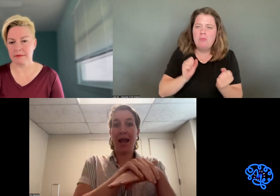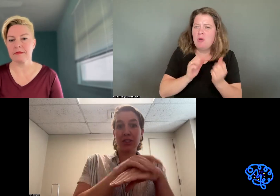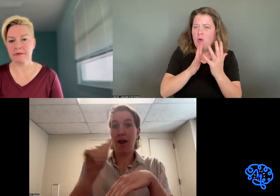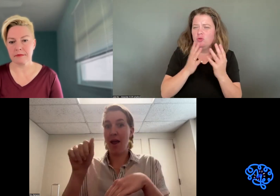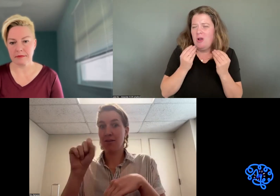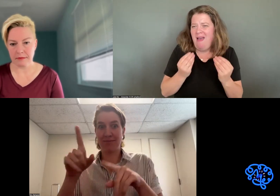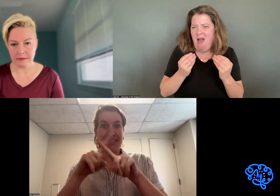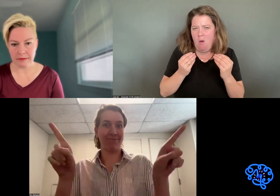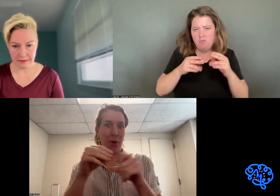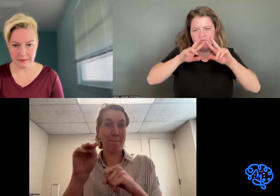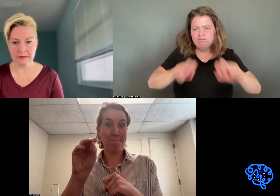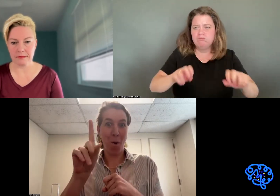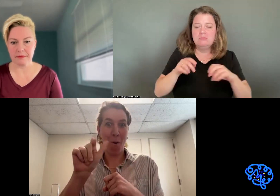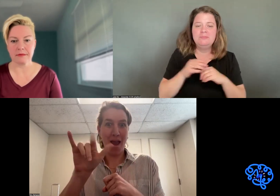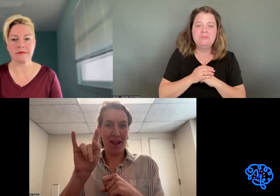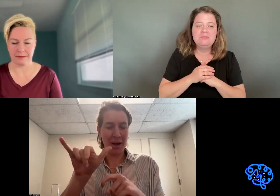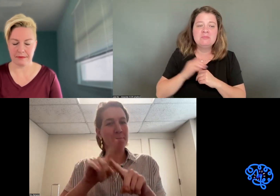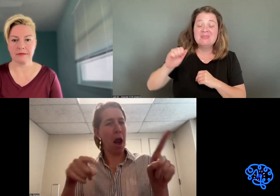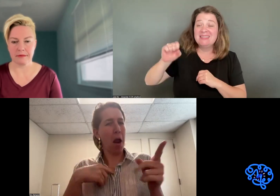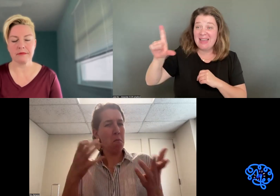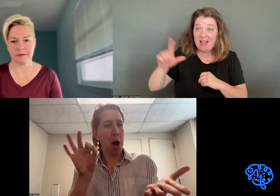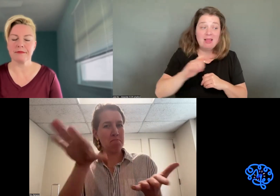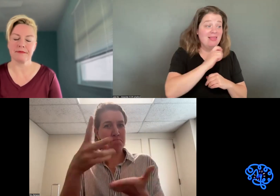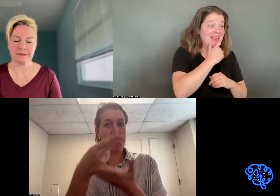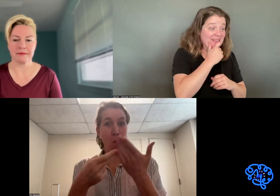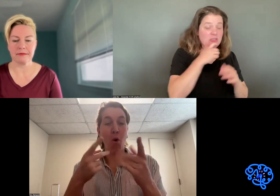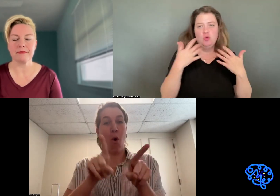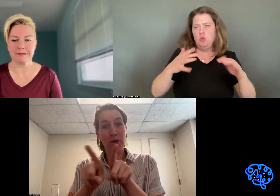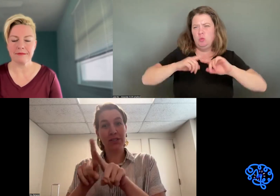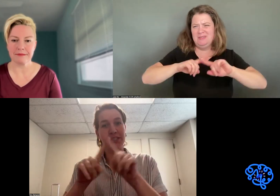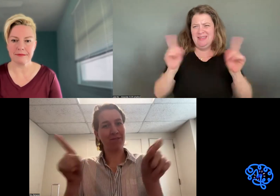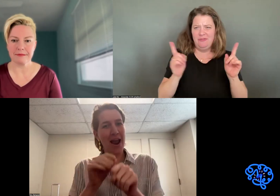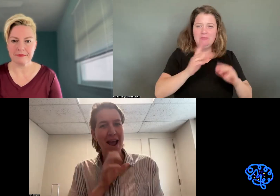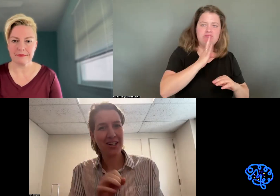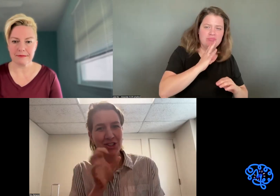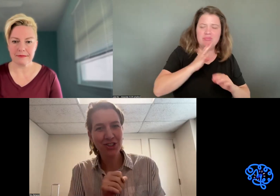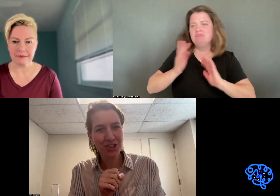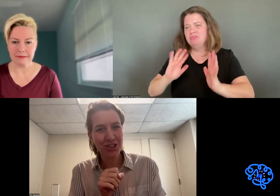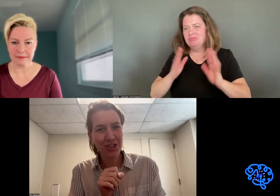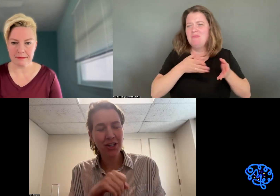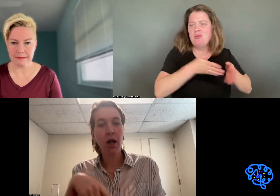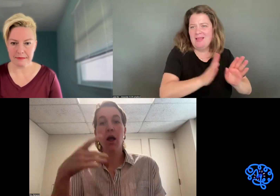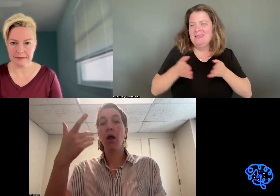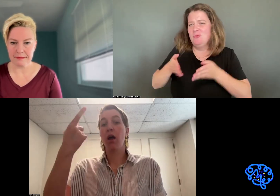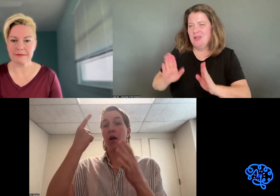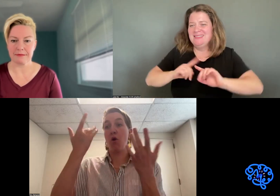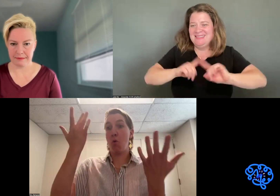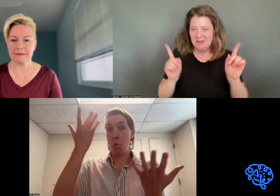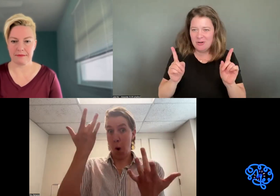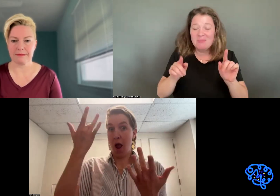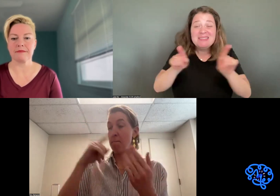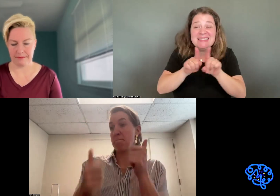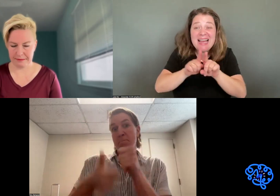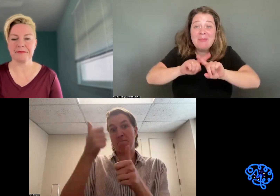And as we know, and right, ASL and English are very different in terms of modality, but I just wanted to suggest that both are also different depending